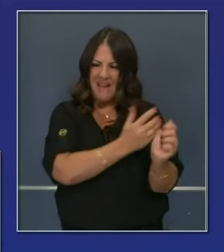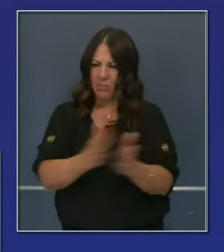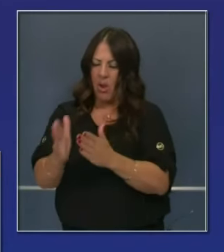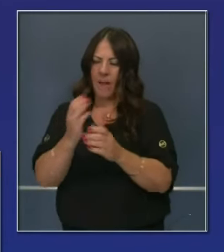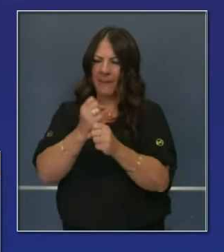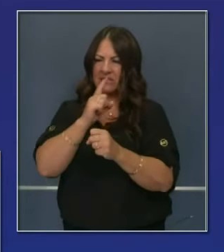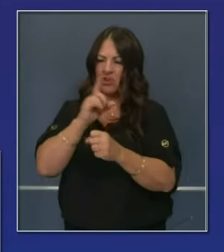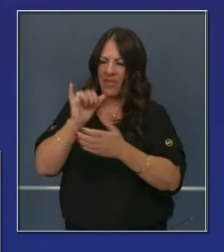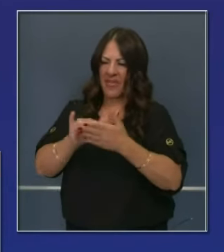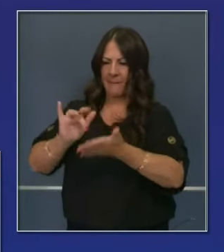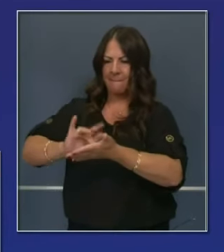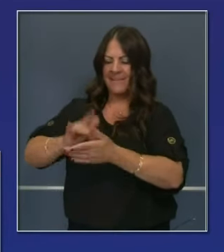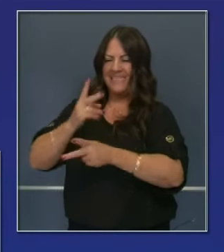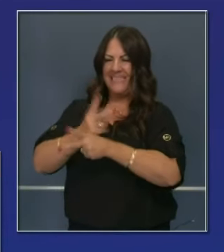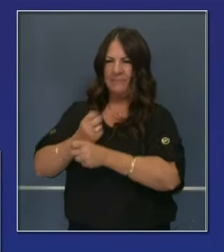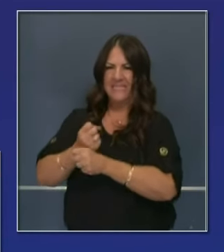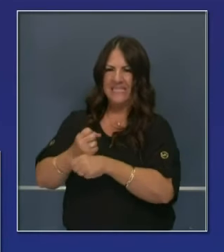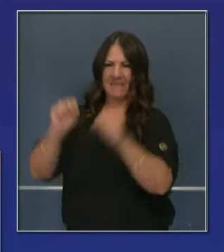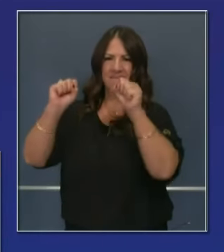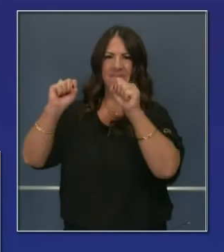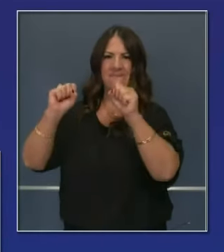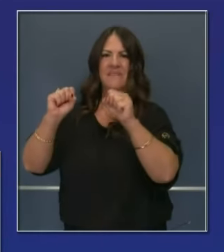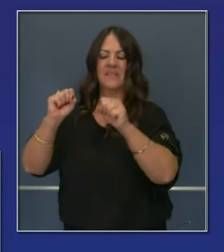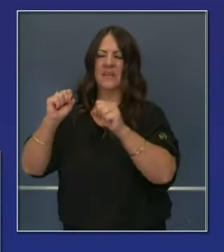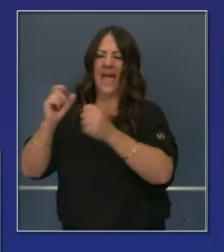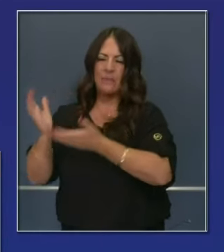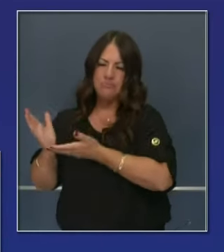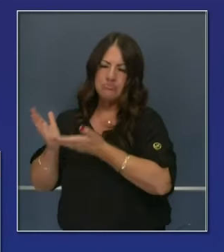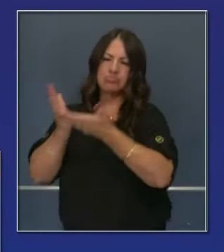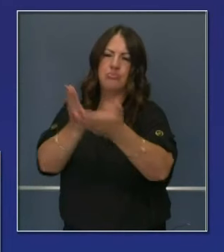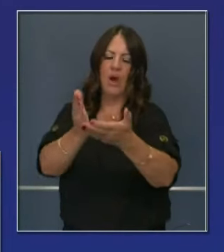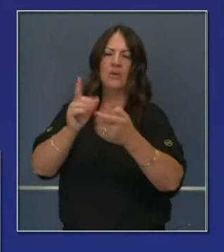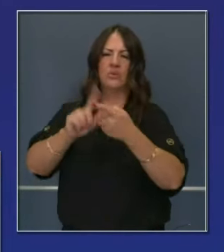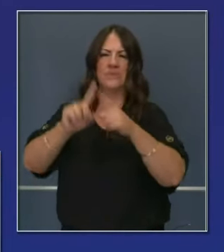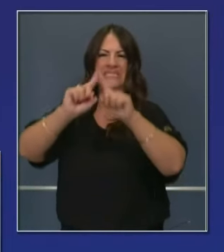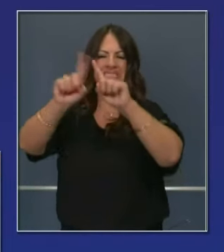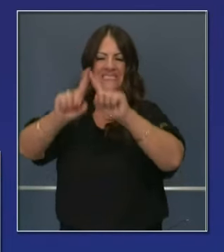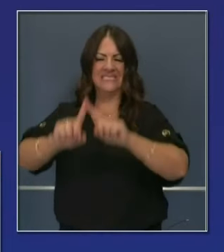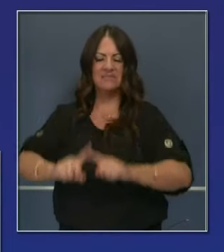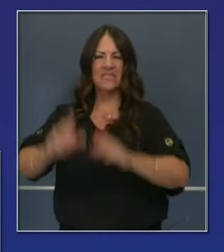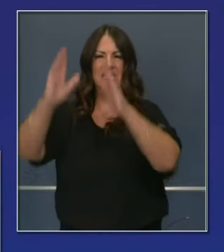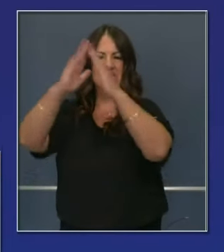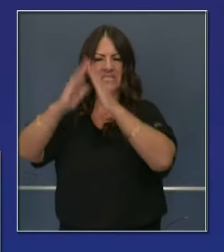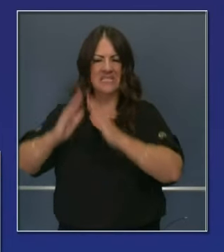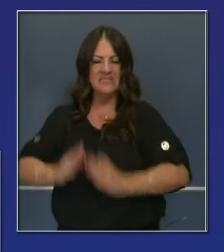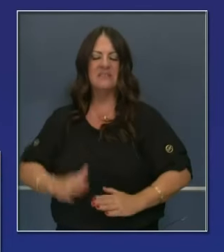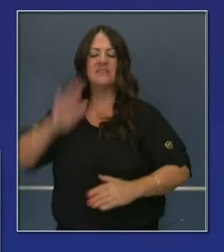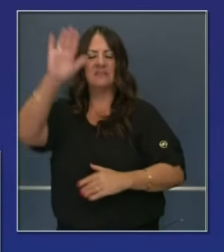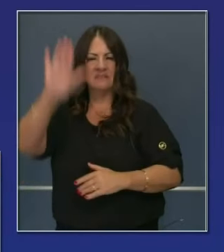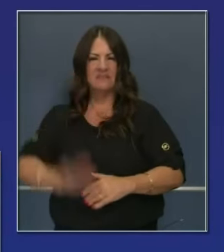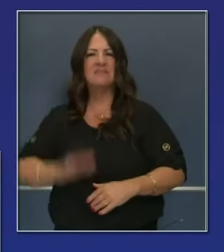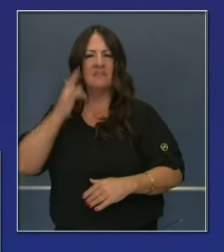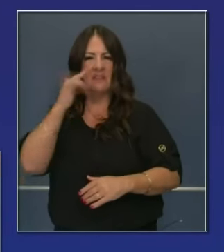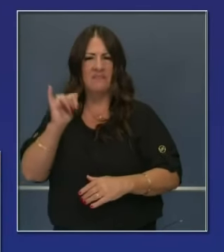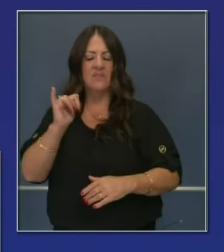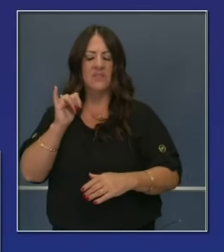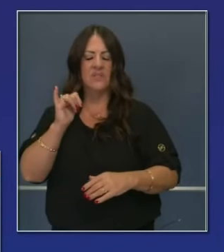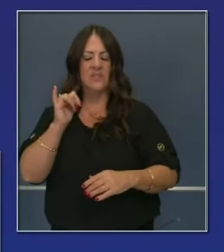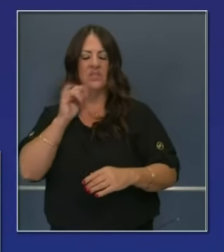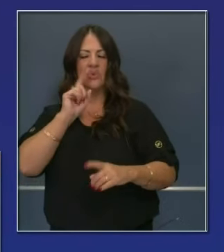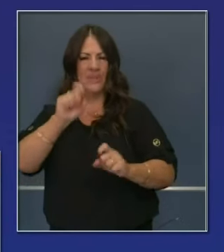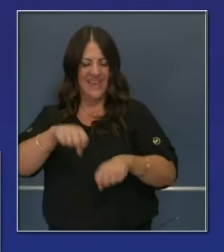at the efficacy and safety, the announcement we made today with the 11 individuals as it relates to getting these